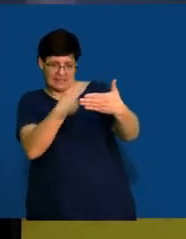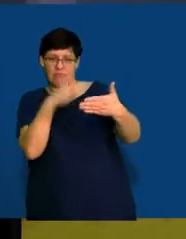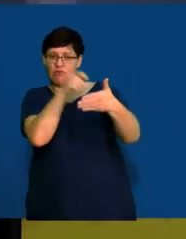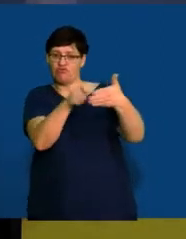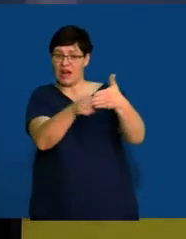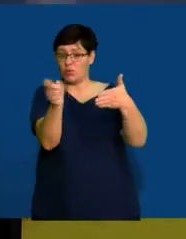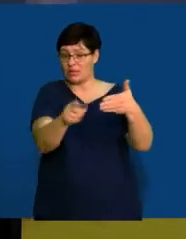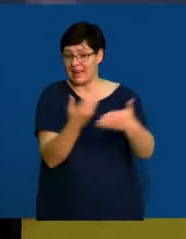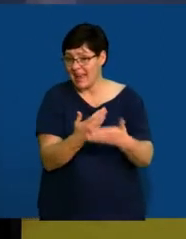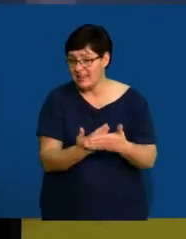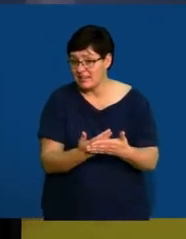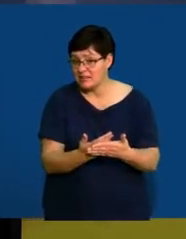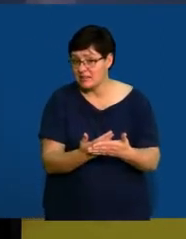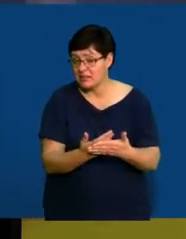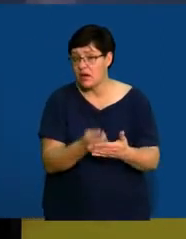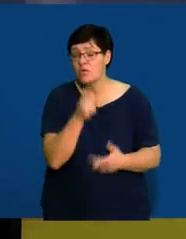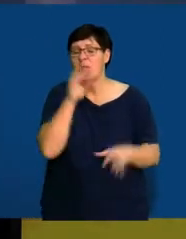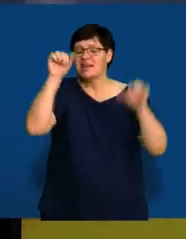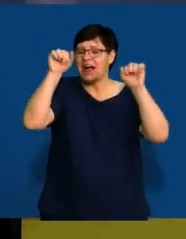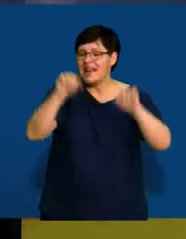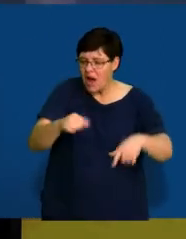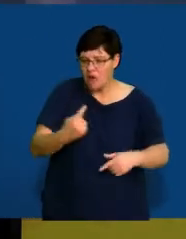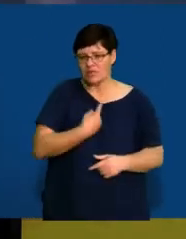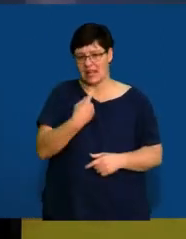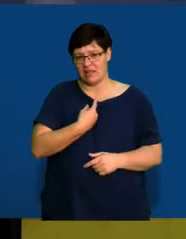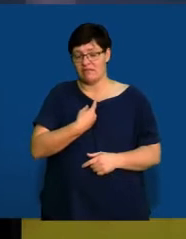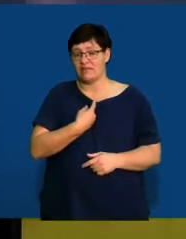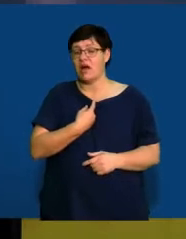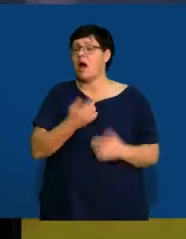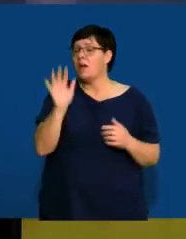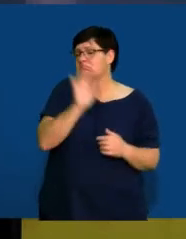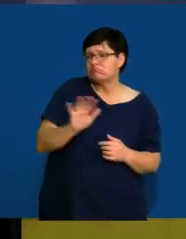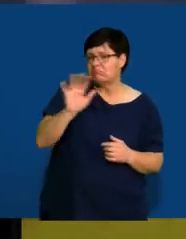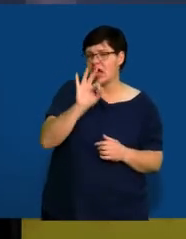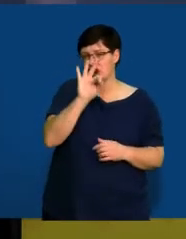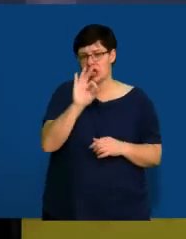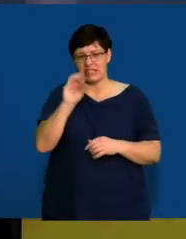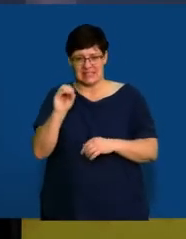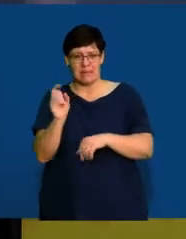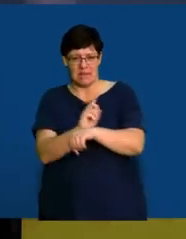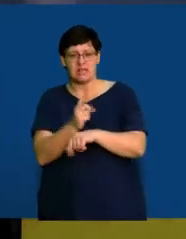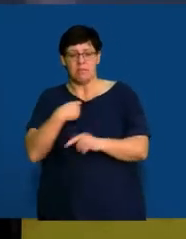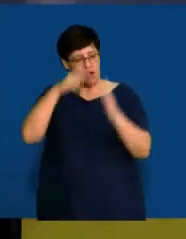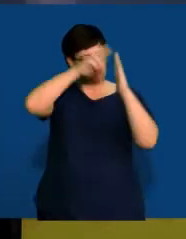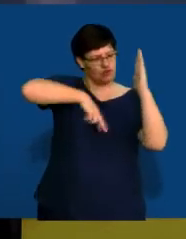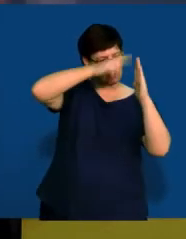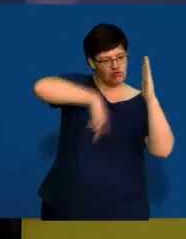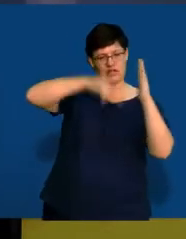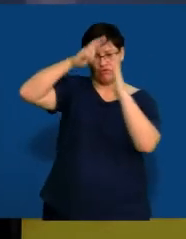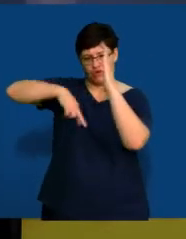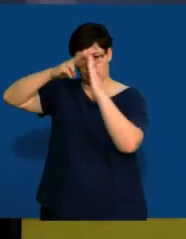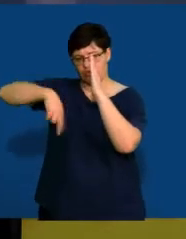I'm writing? You've got to allow yourself at least 30 minutes of reading time of the